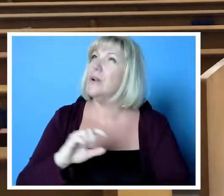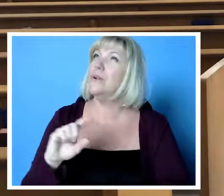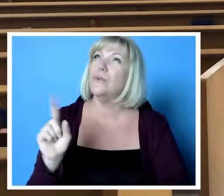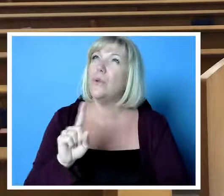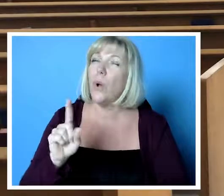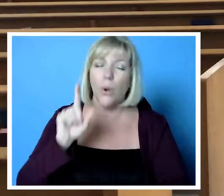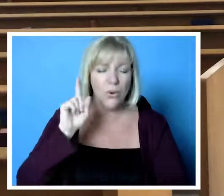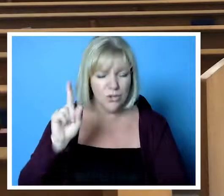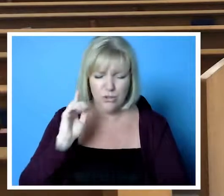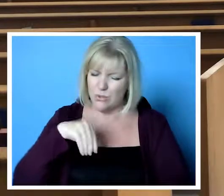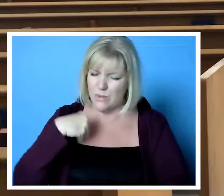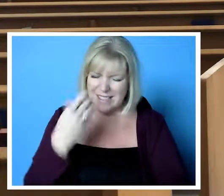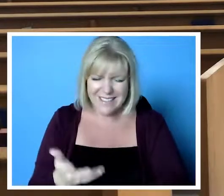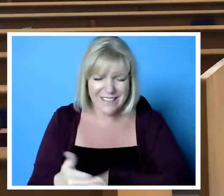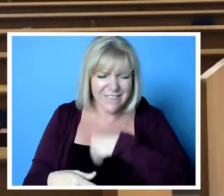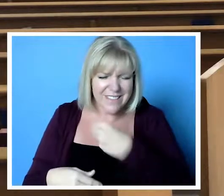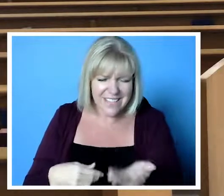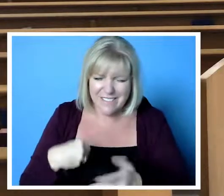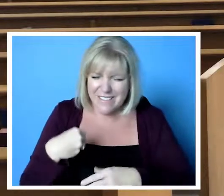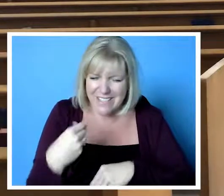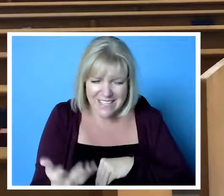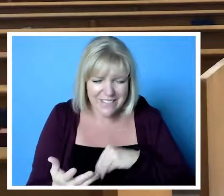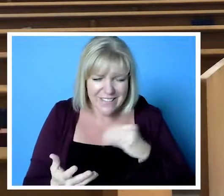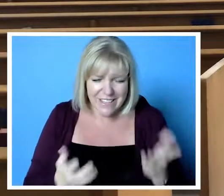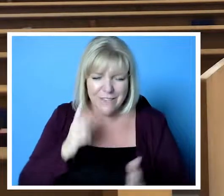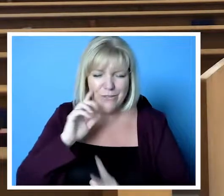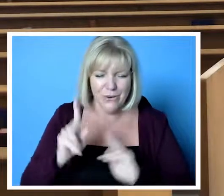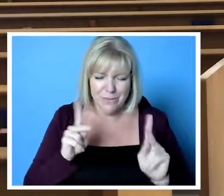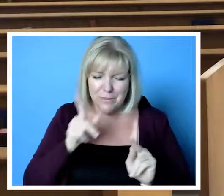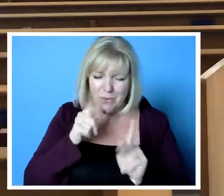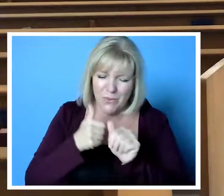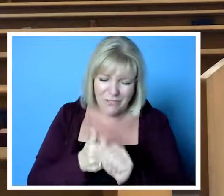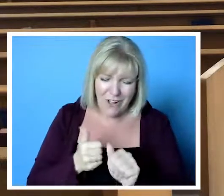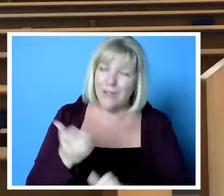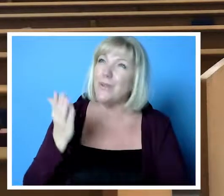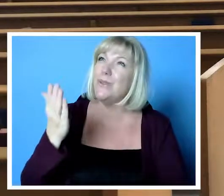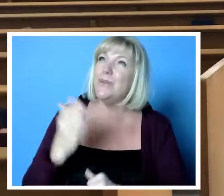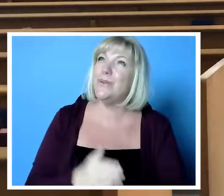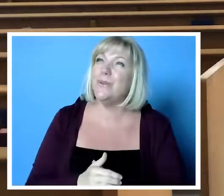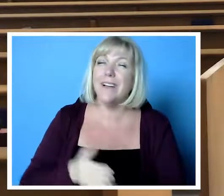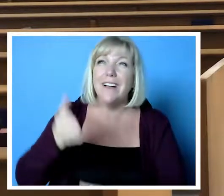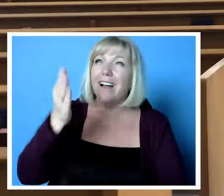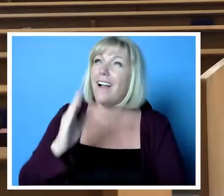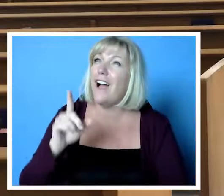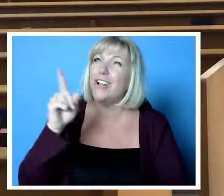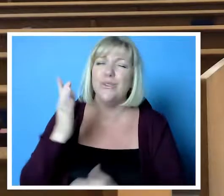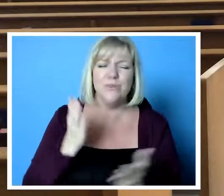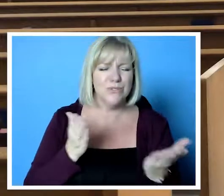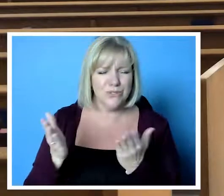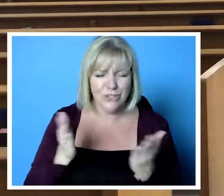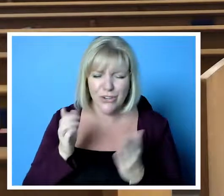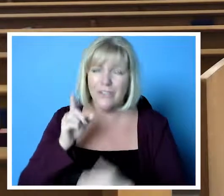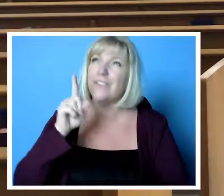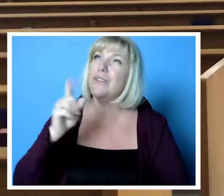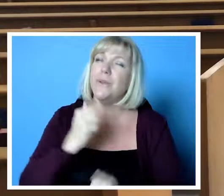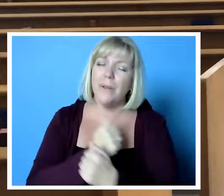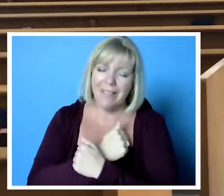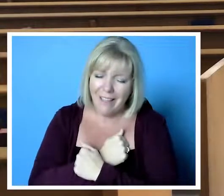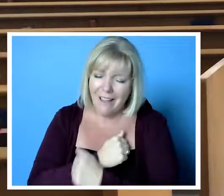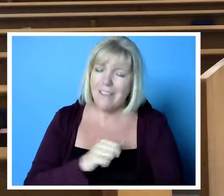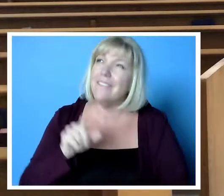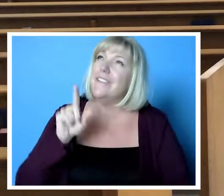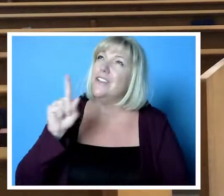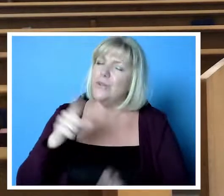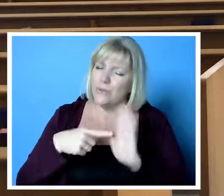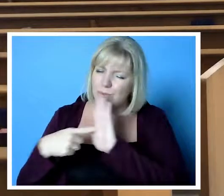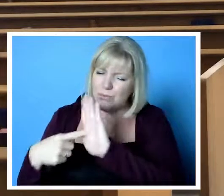from everyone else, but who instead gives to your followers. A God who serves, a God who loves, a